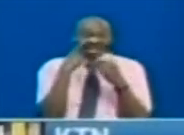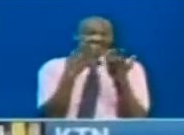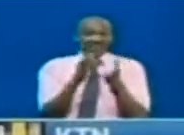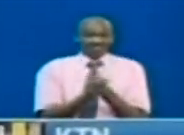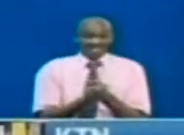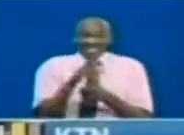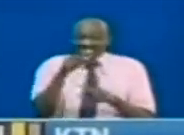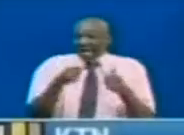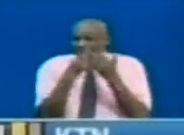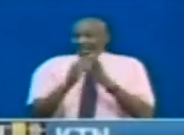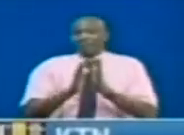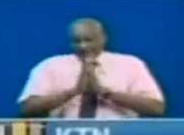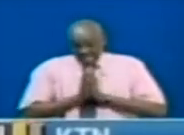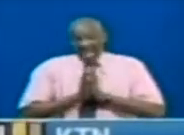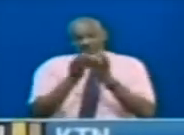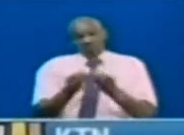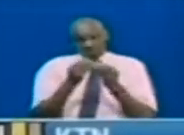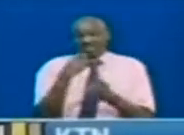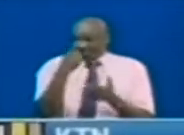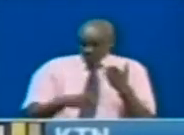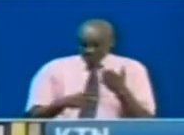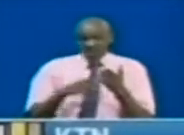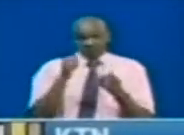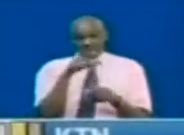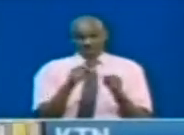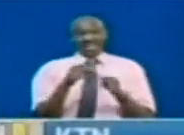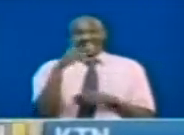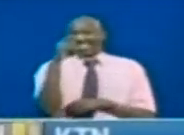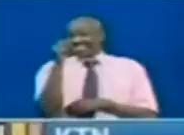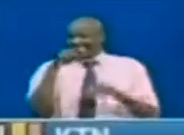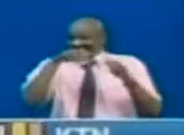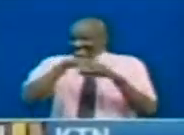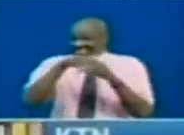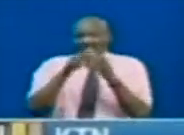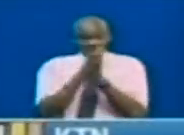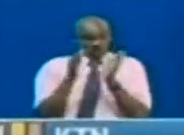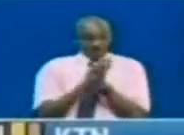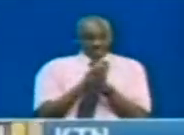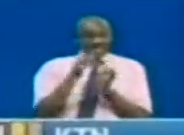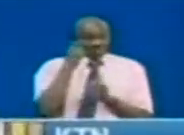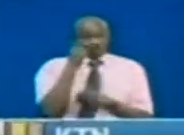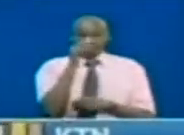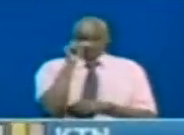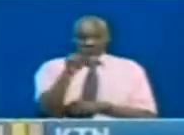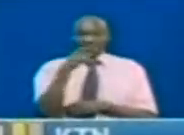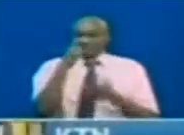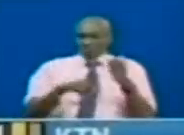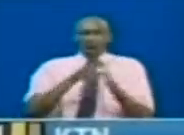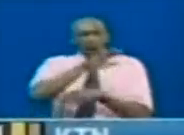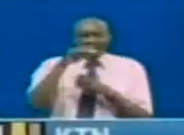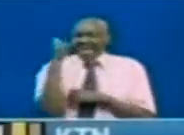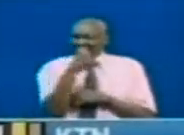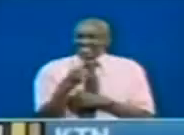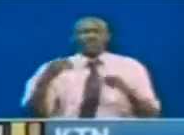The episodes on prayer predators and Makria Injili by KTN's Inside Story and Jicho Pevu took the whole